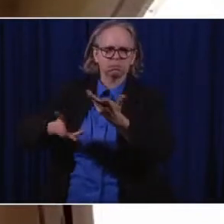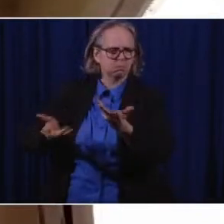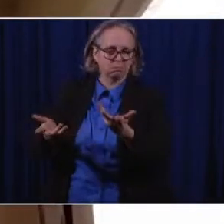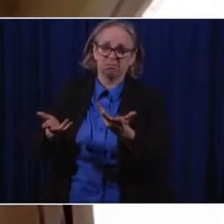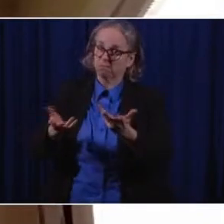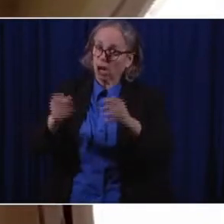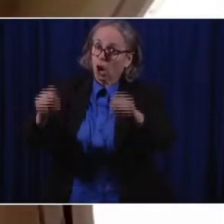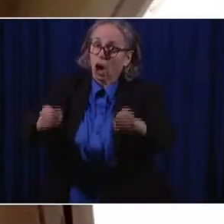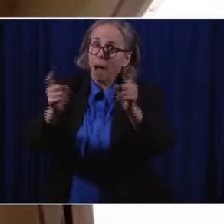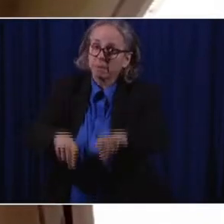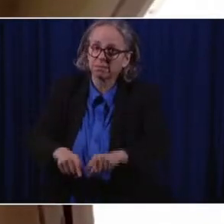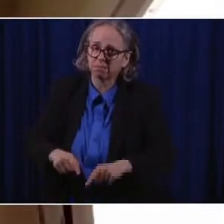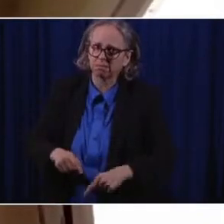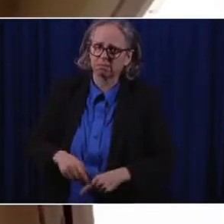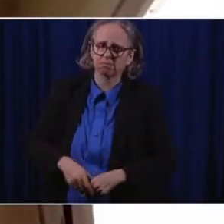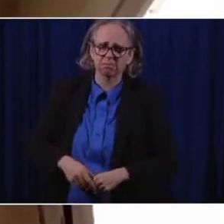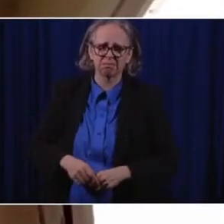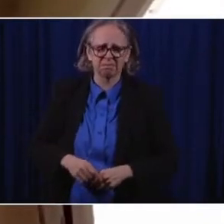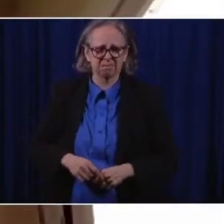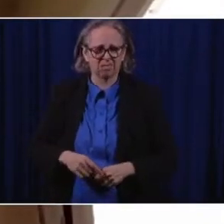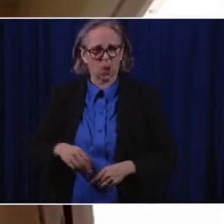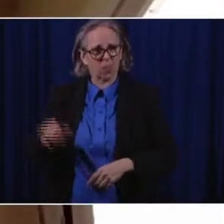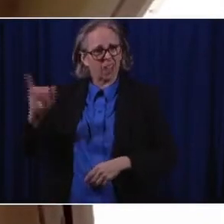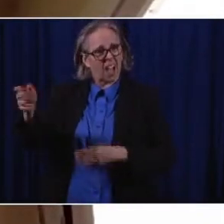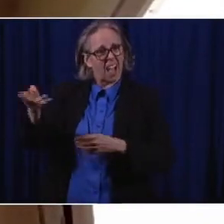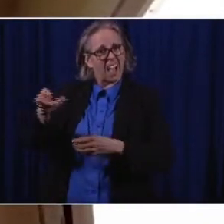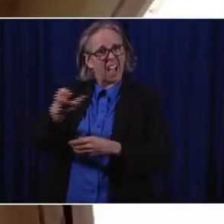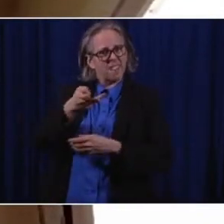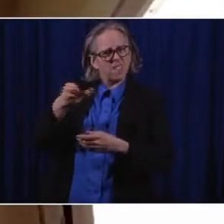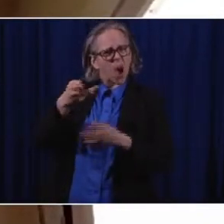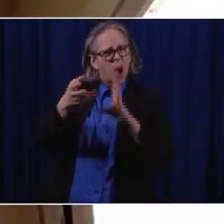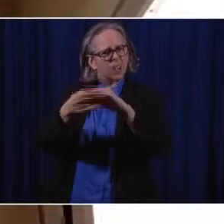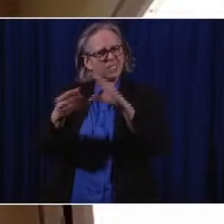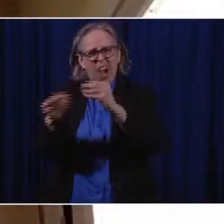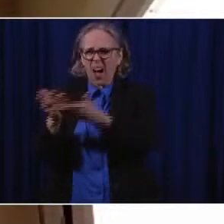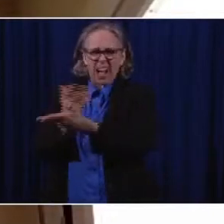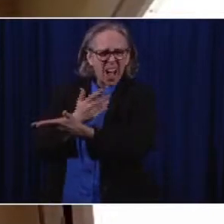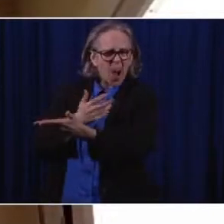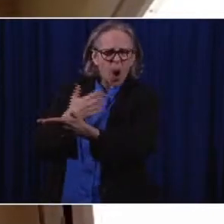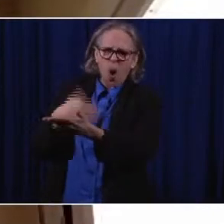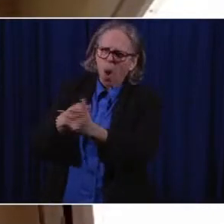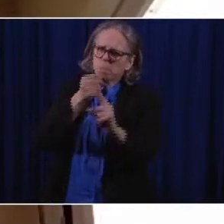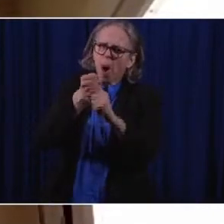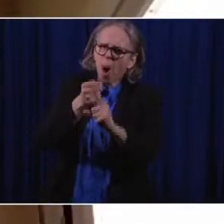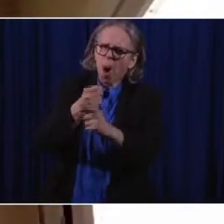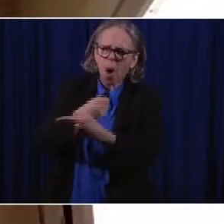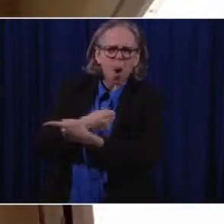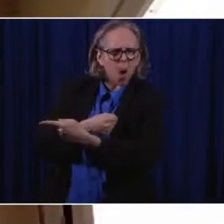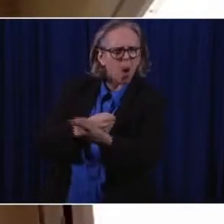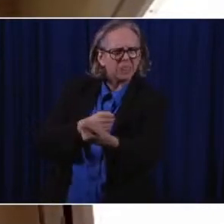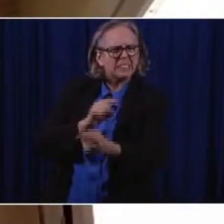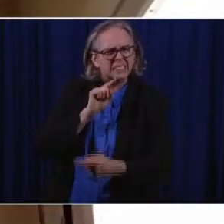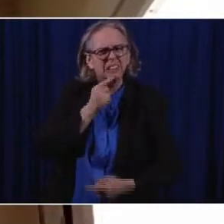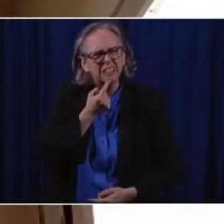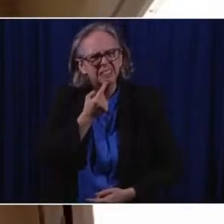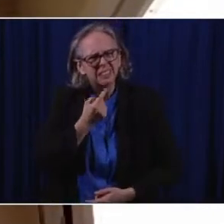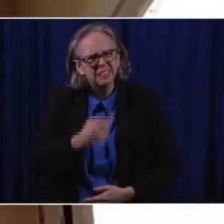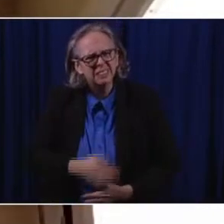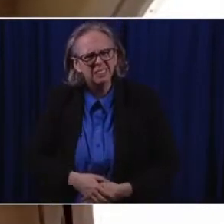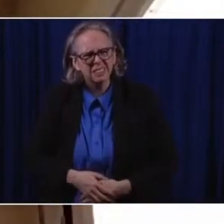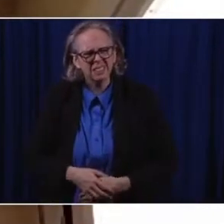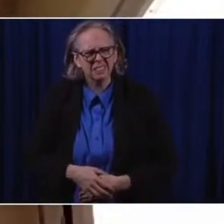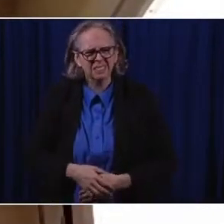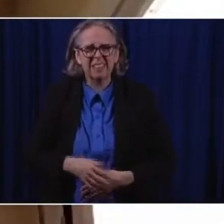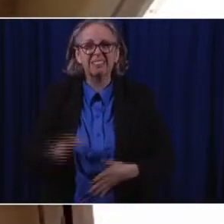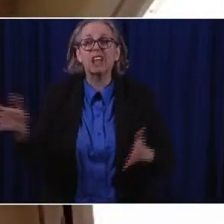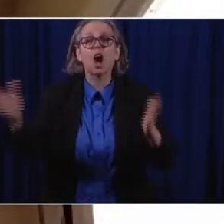here today, I think, have illustrated that incredibly well. And the plea is there in front of all of us